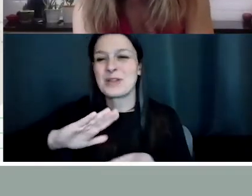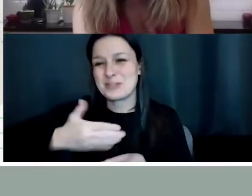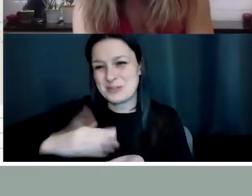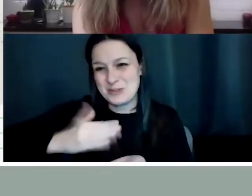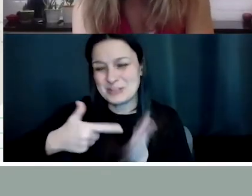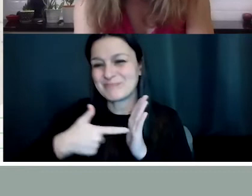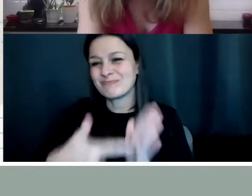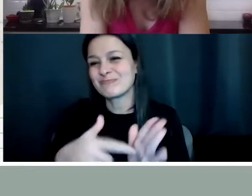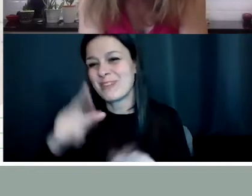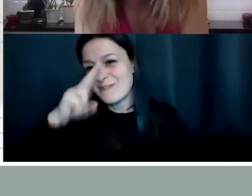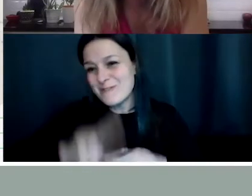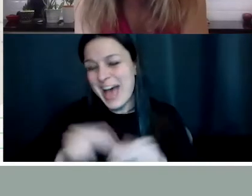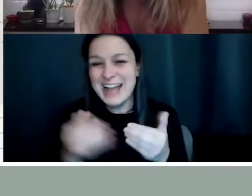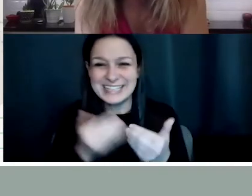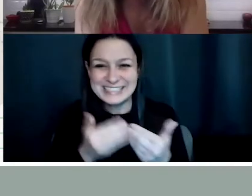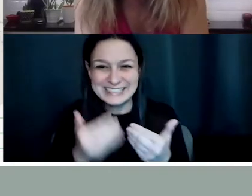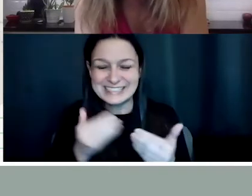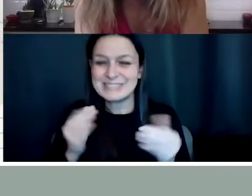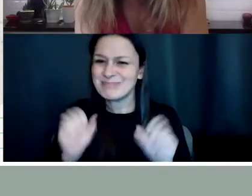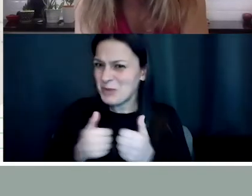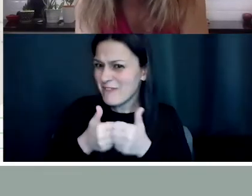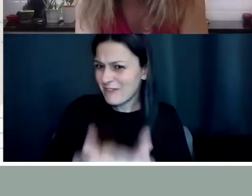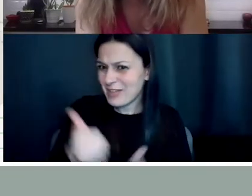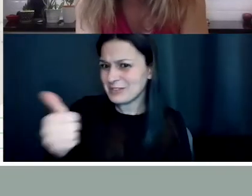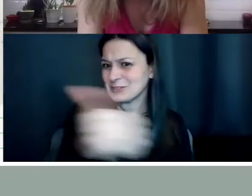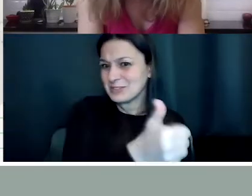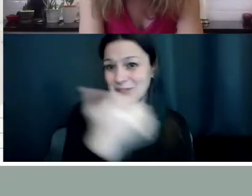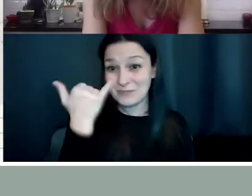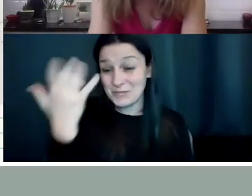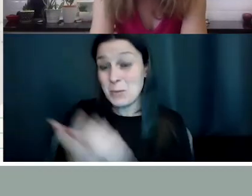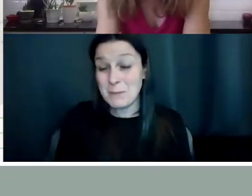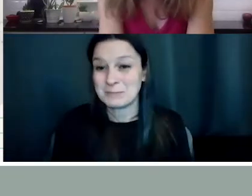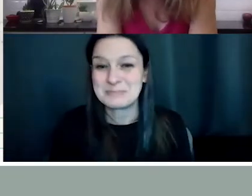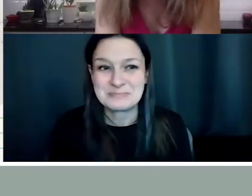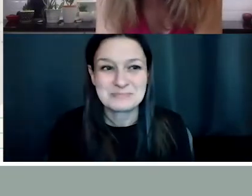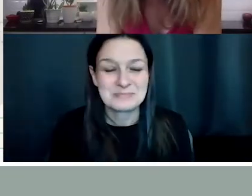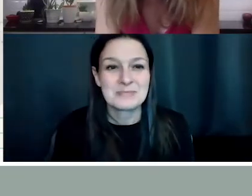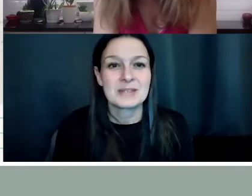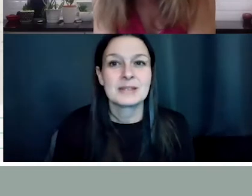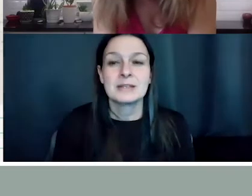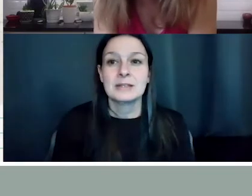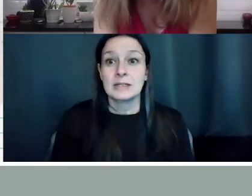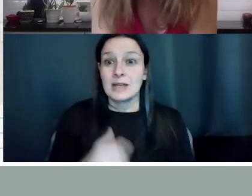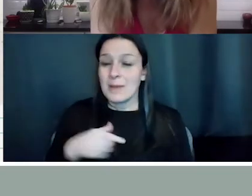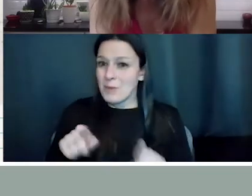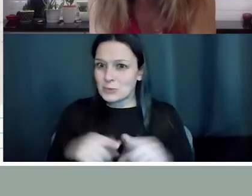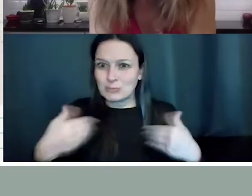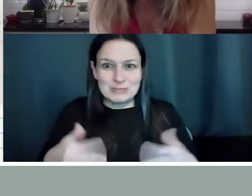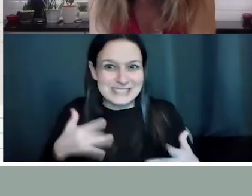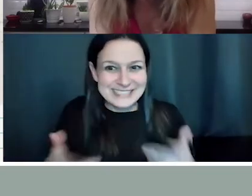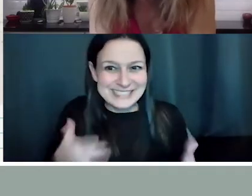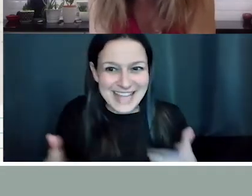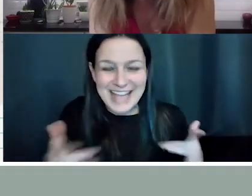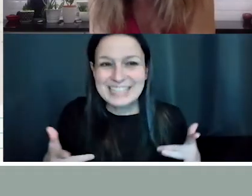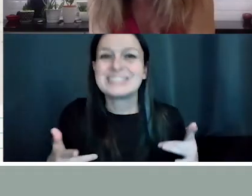and easy cooking demo that you can follow along, you know, with me from home. And I'm also very excited to get